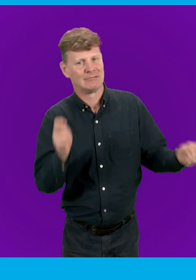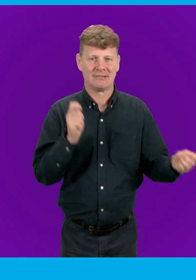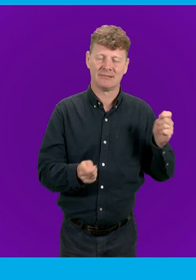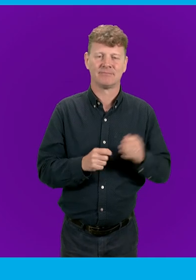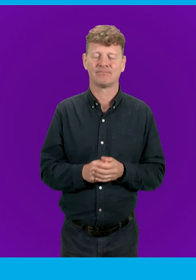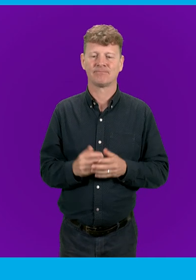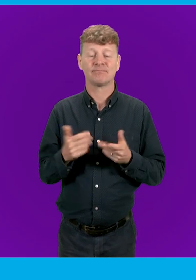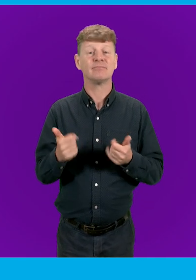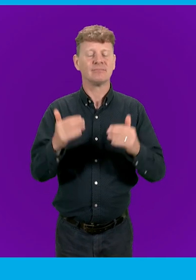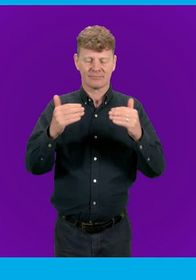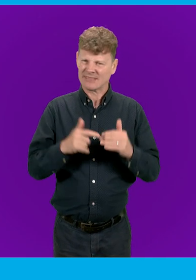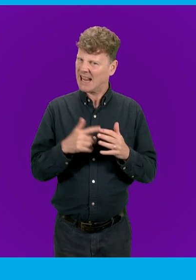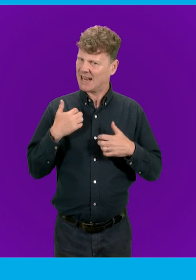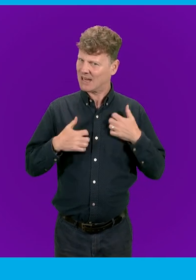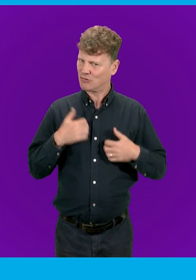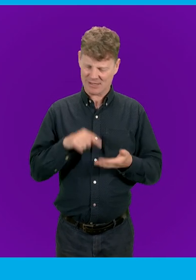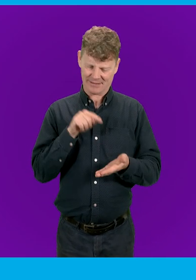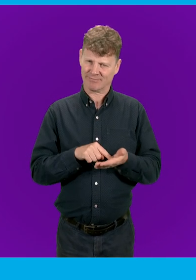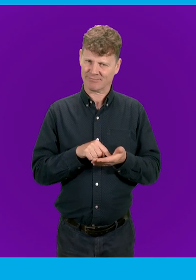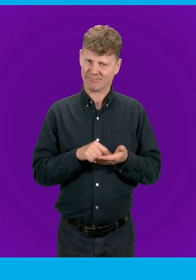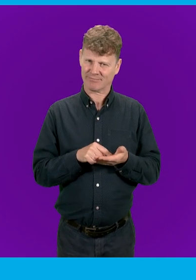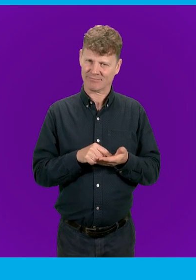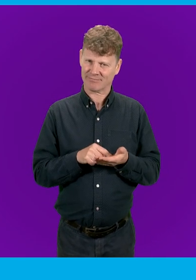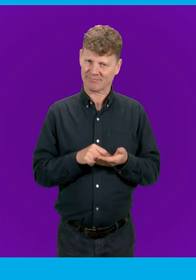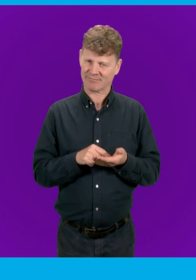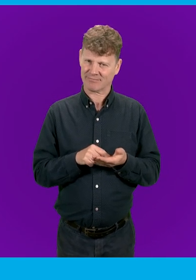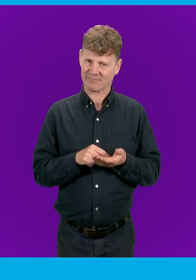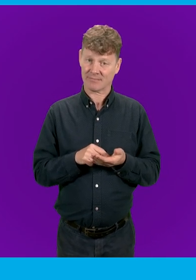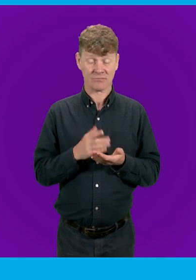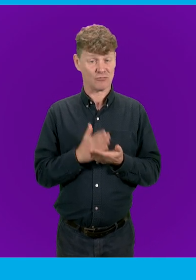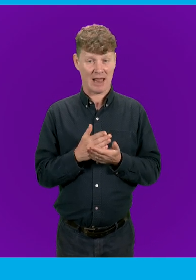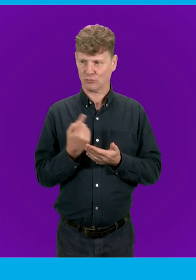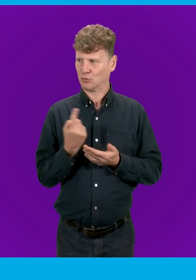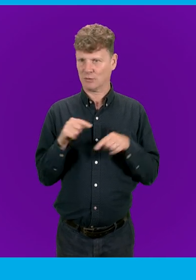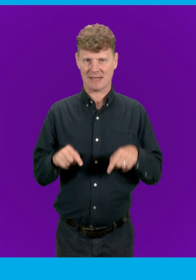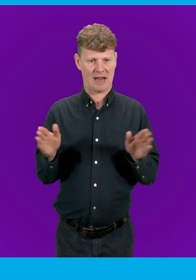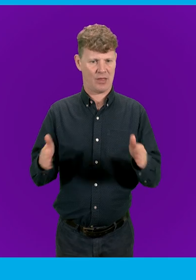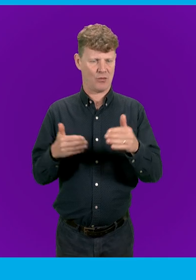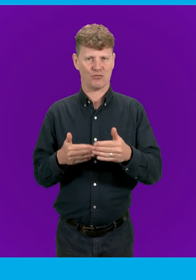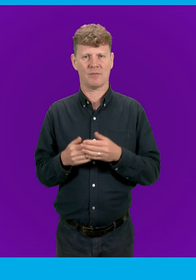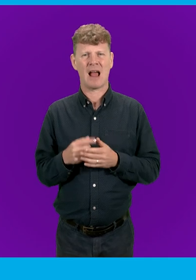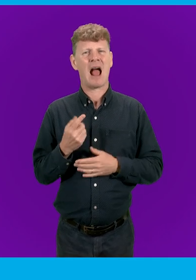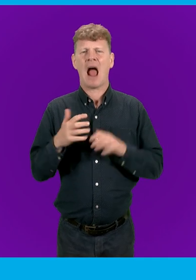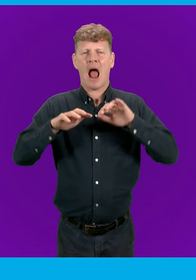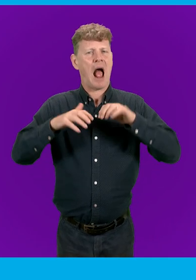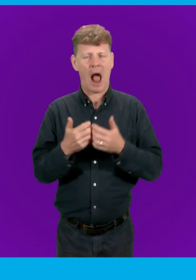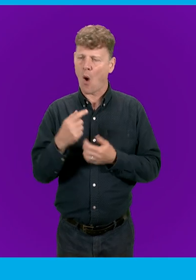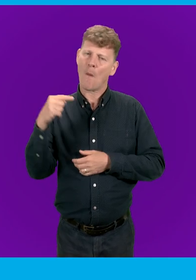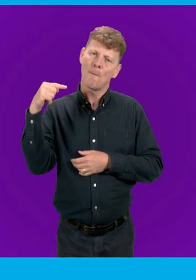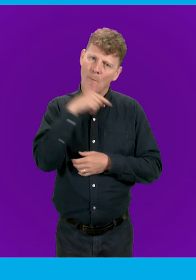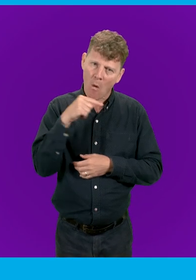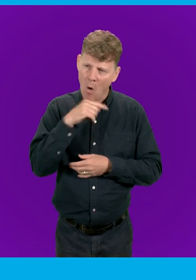This is a really interesting one, and it kind of relates, I guess, to who is in the room. How can we get boys on board